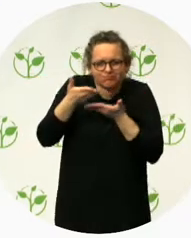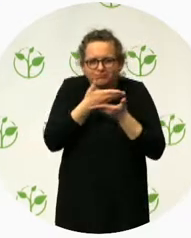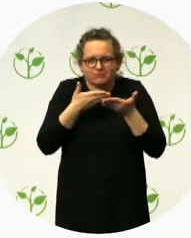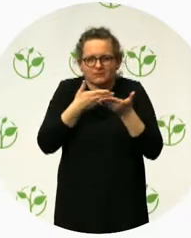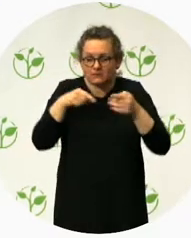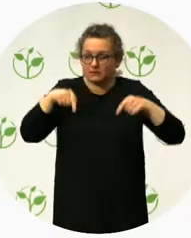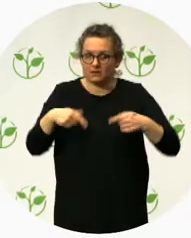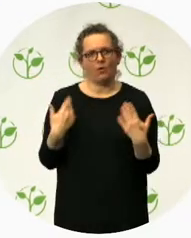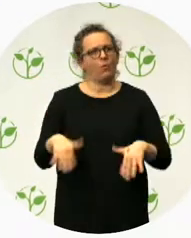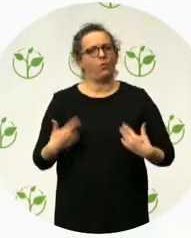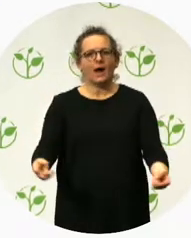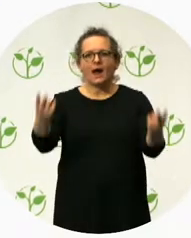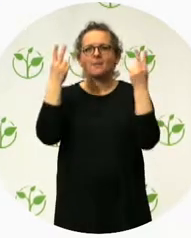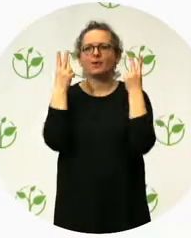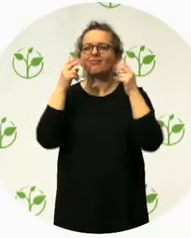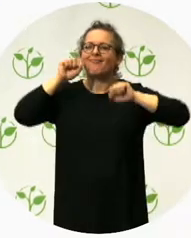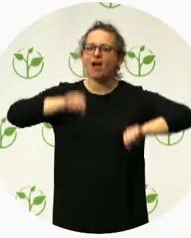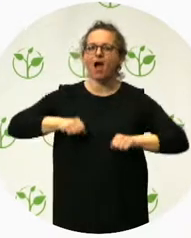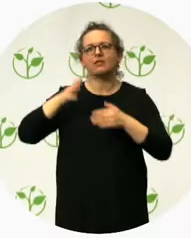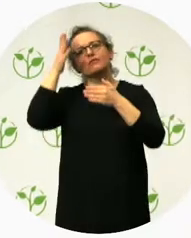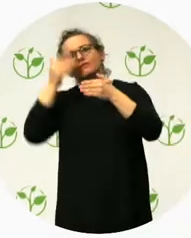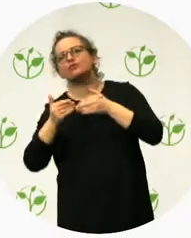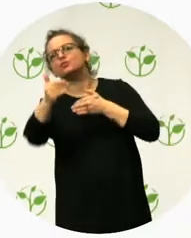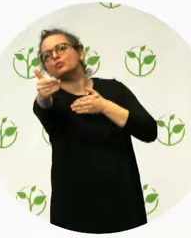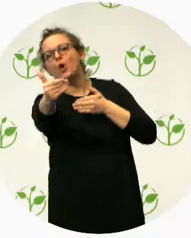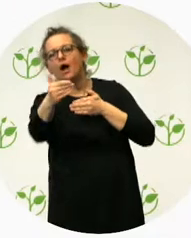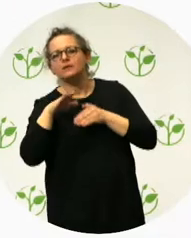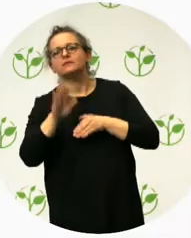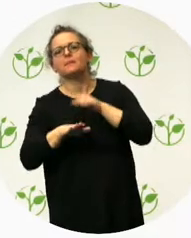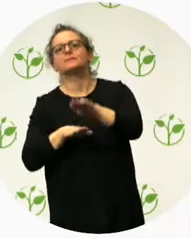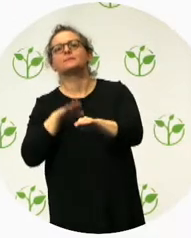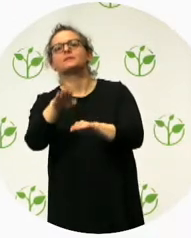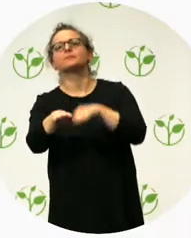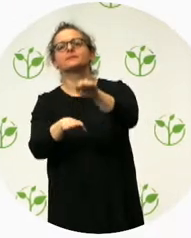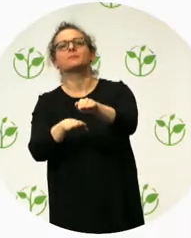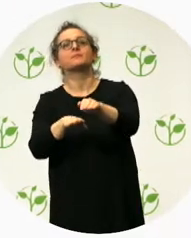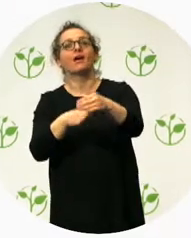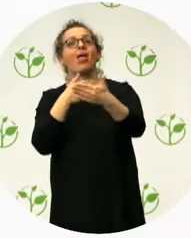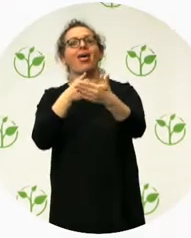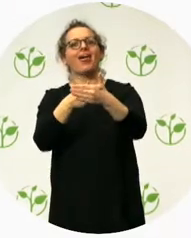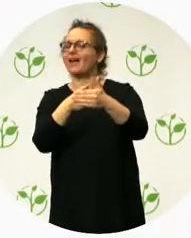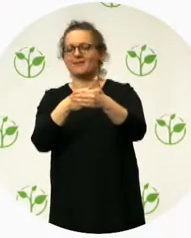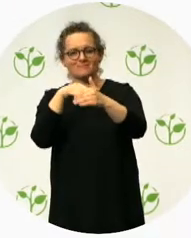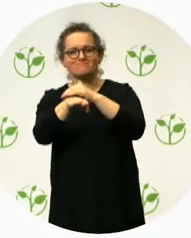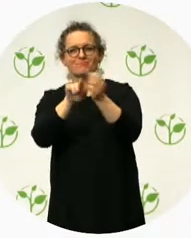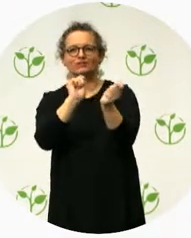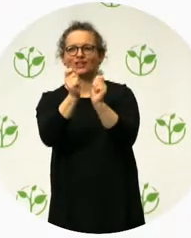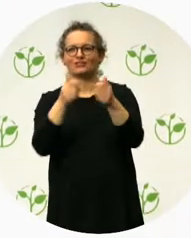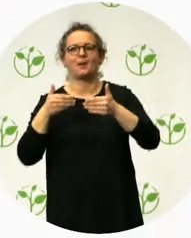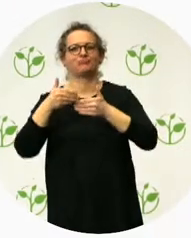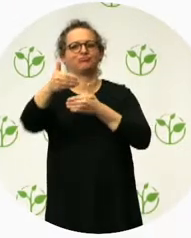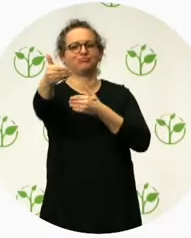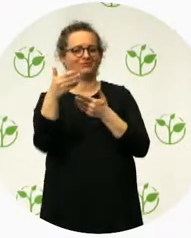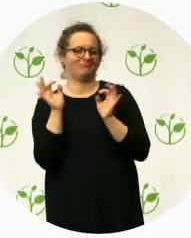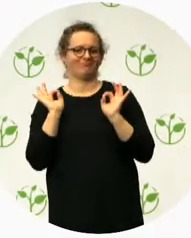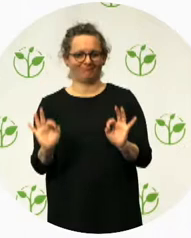future accessible for everyone. The permanent mission of Austria is therefore very pleased to have